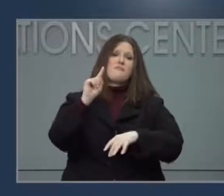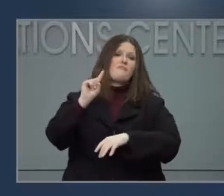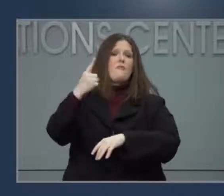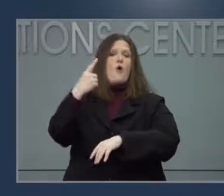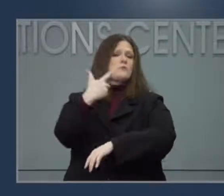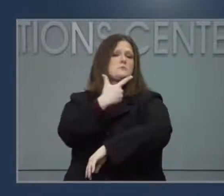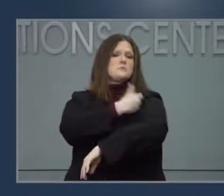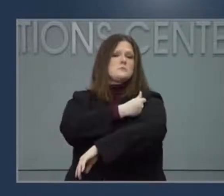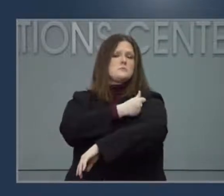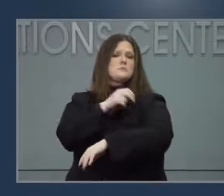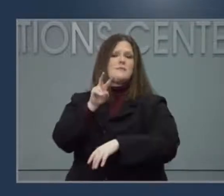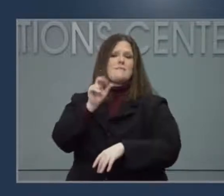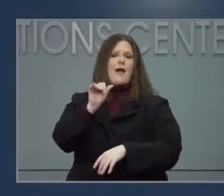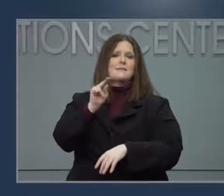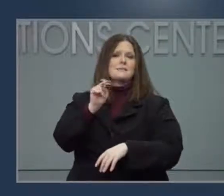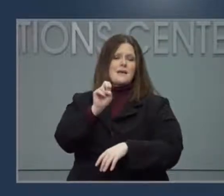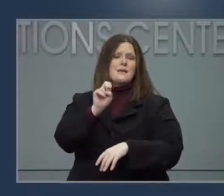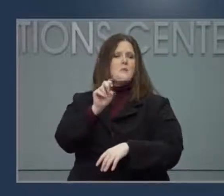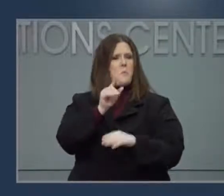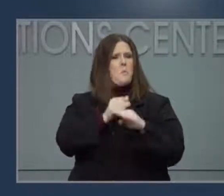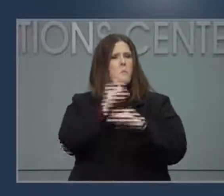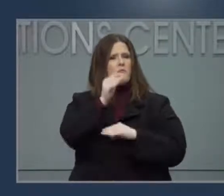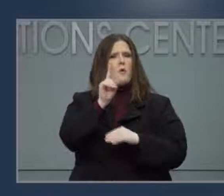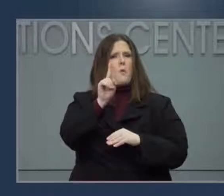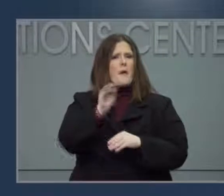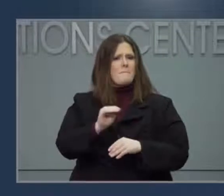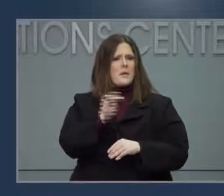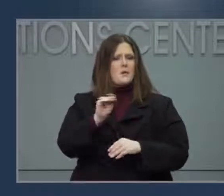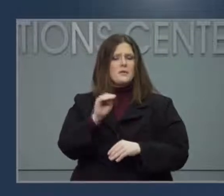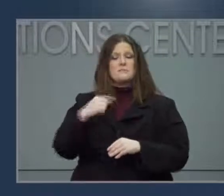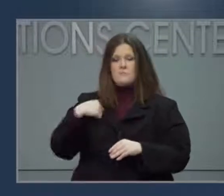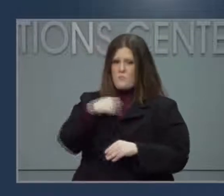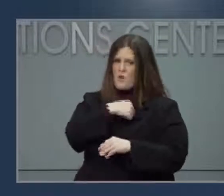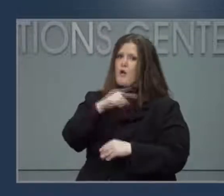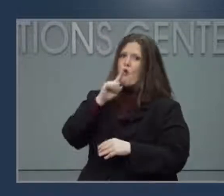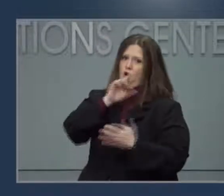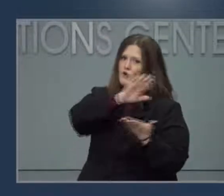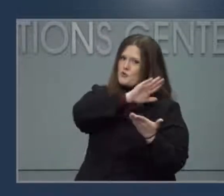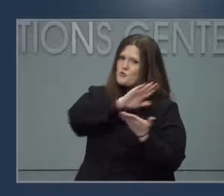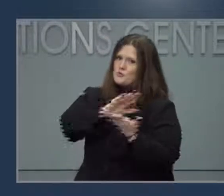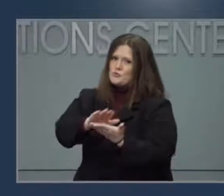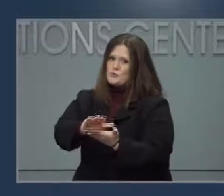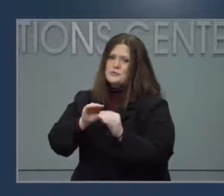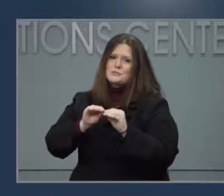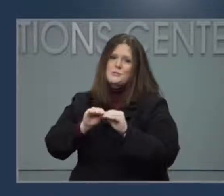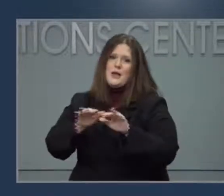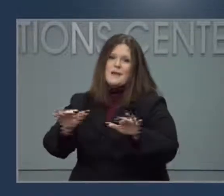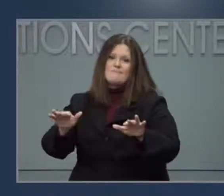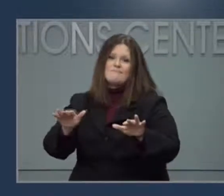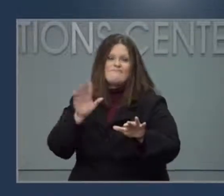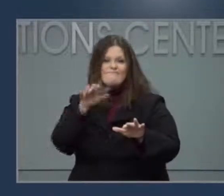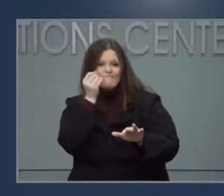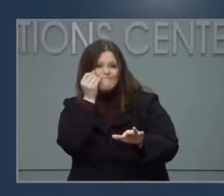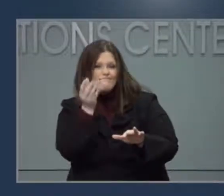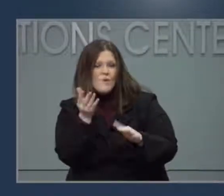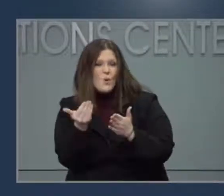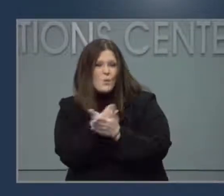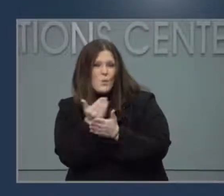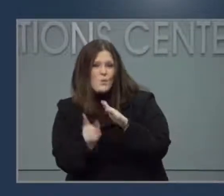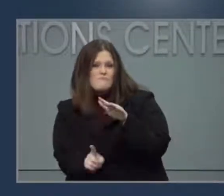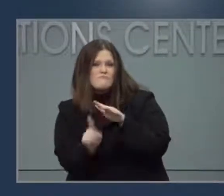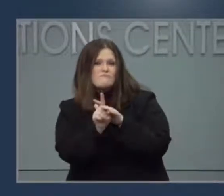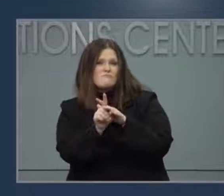are slowing the spread and saving lives. At the same time, we face a new challenge. Those